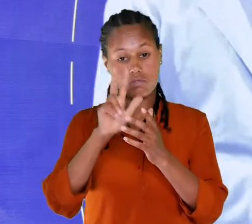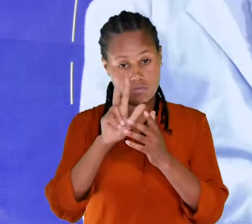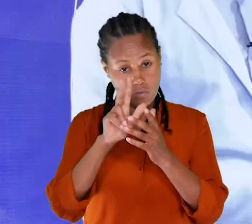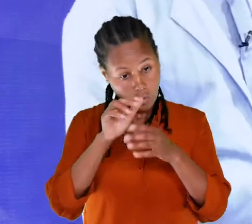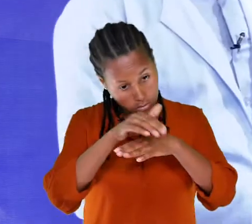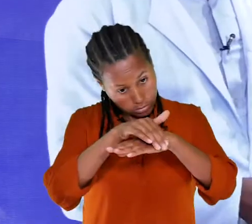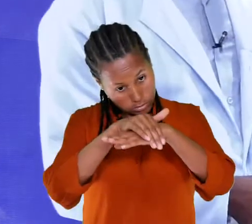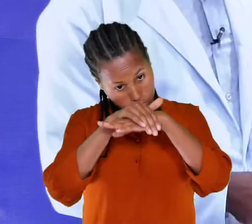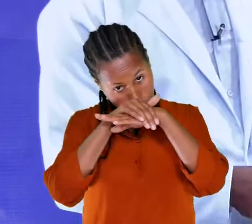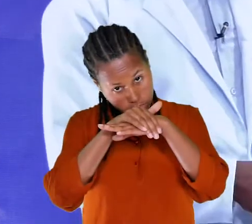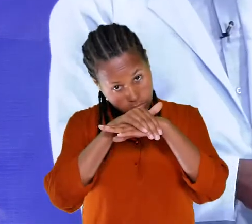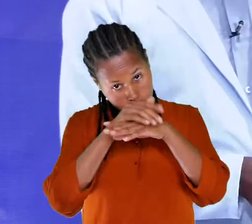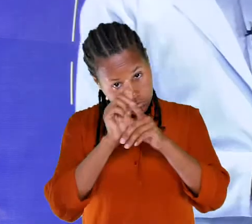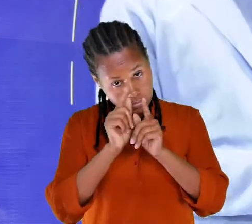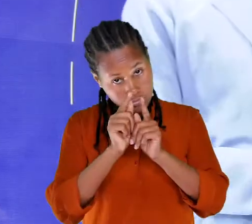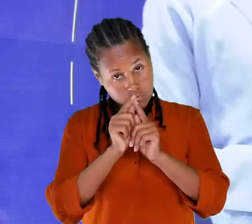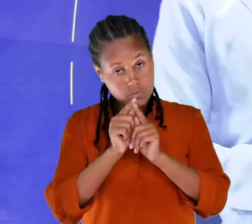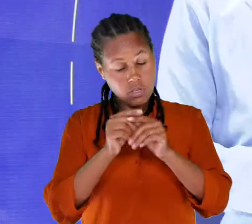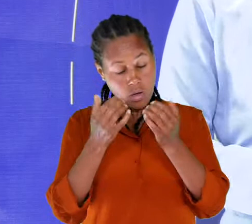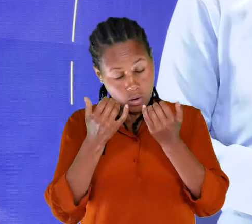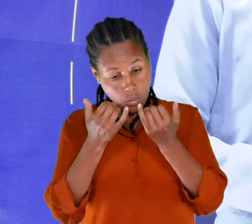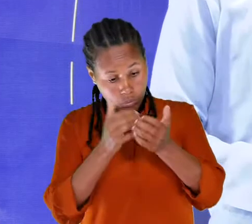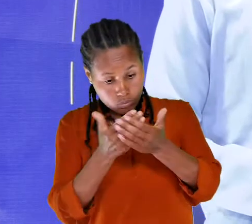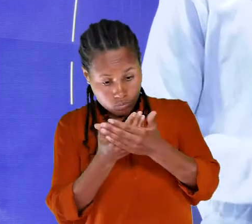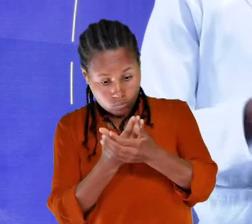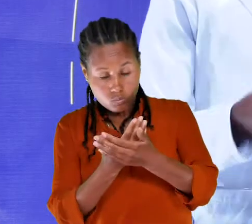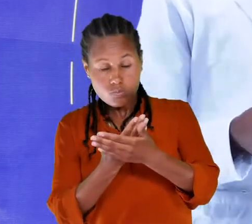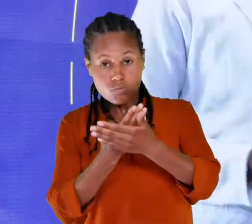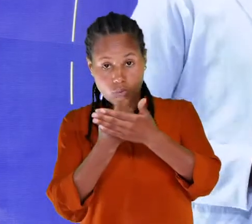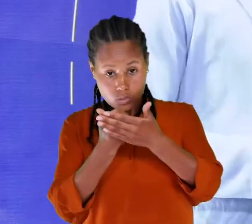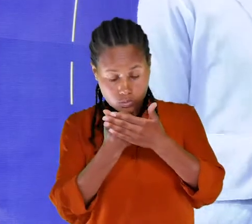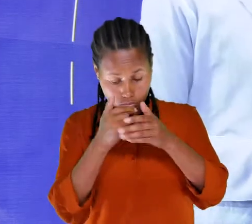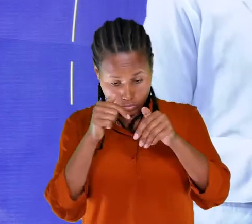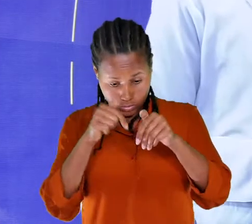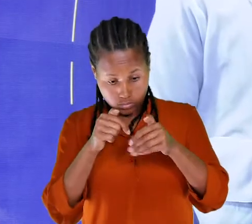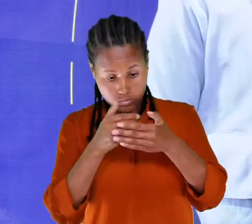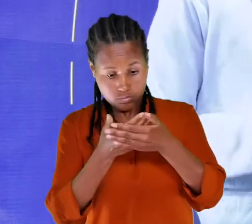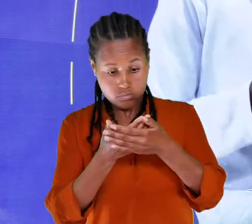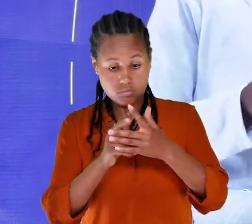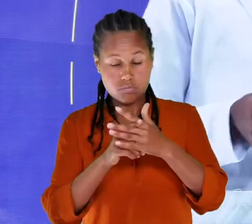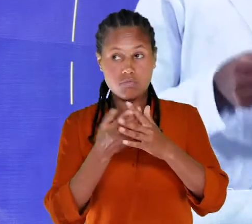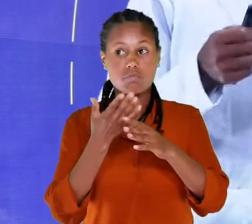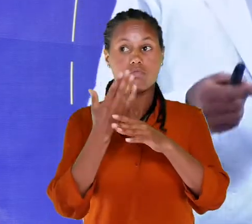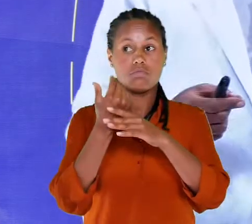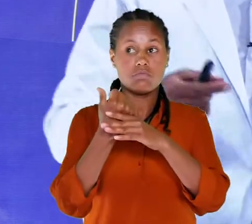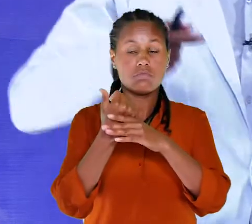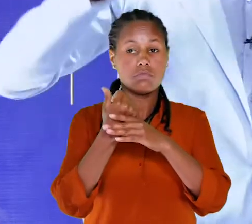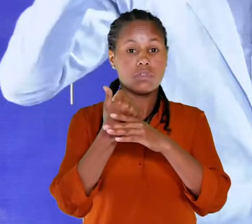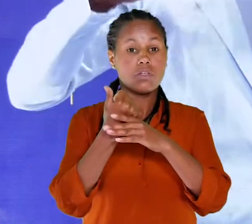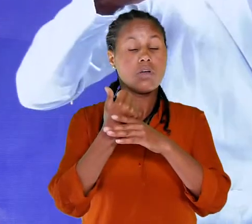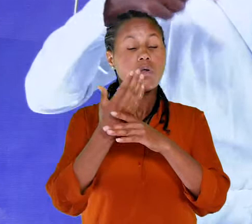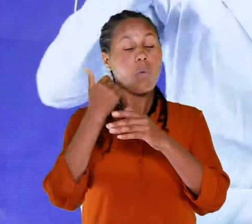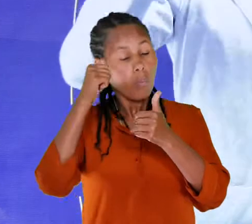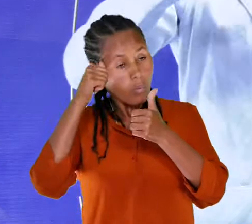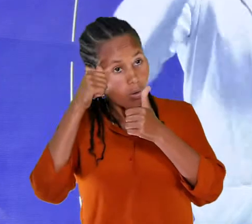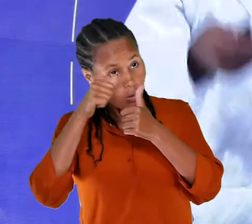English. Here, before we proceed to our today's lesson, it is better if we